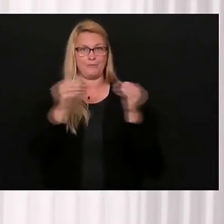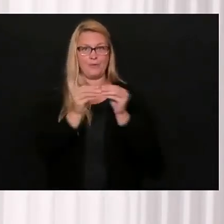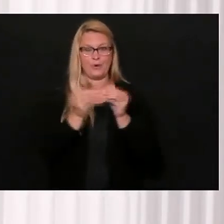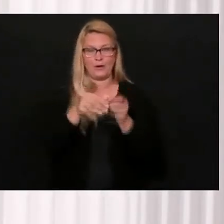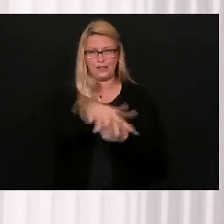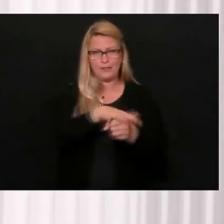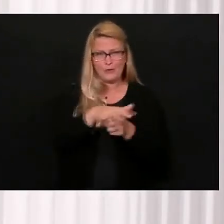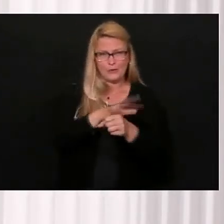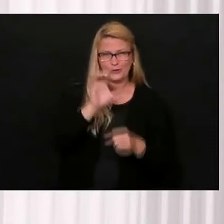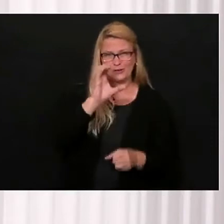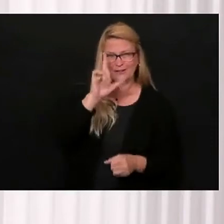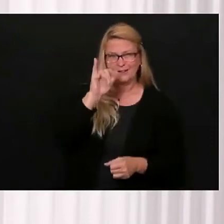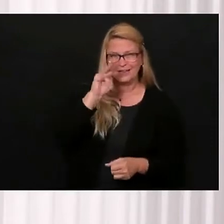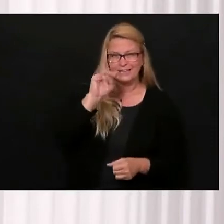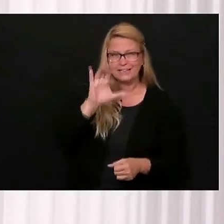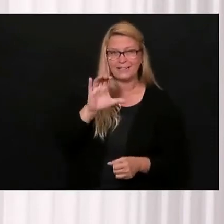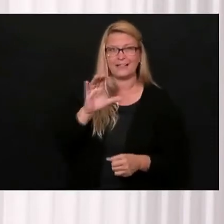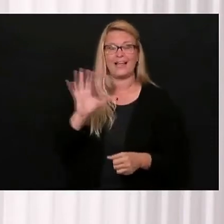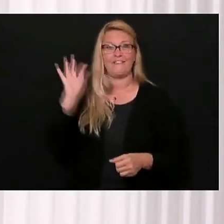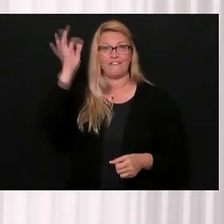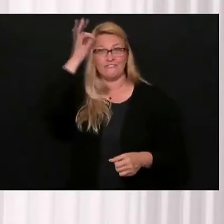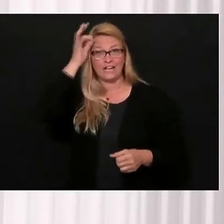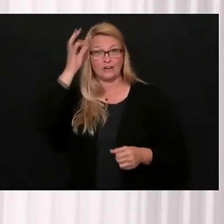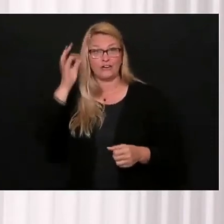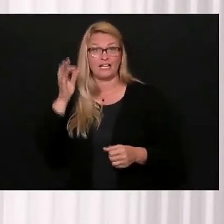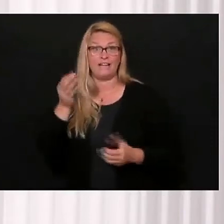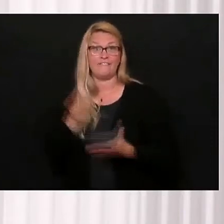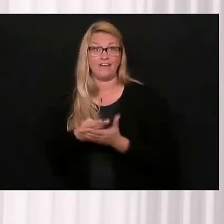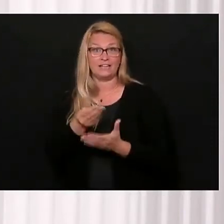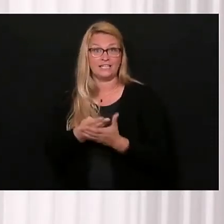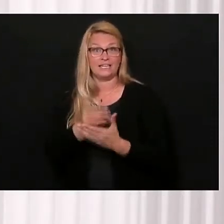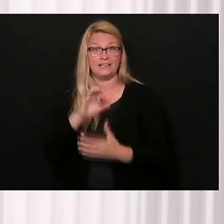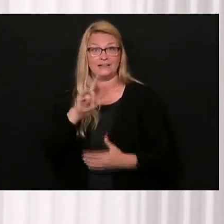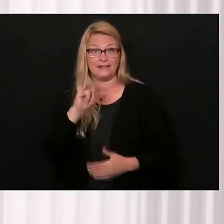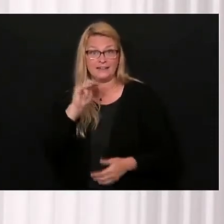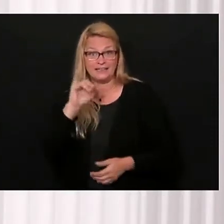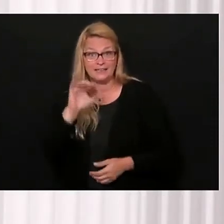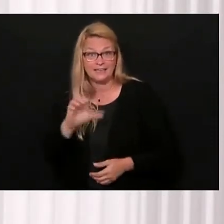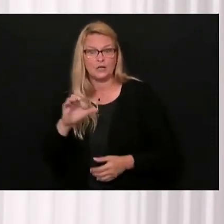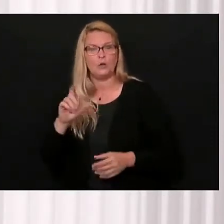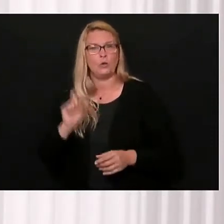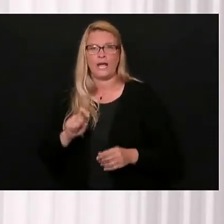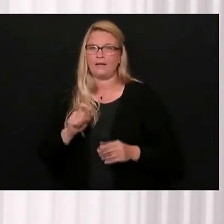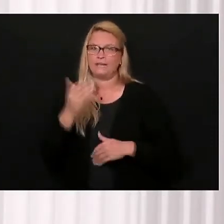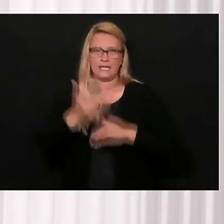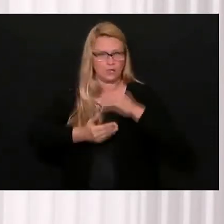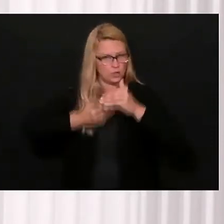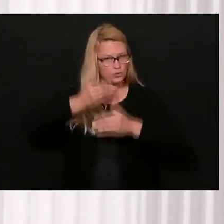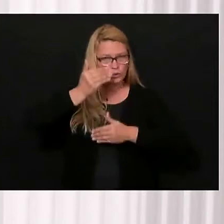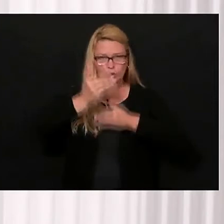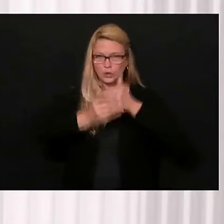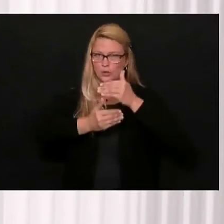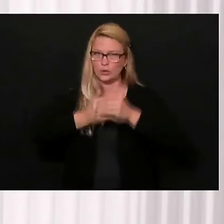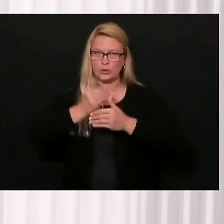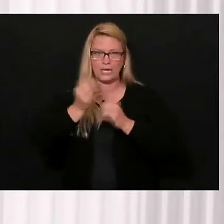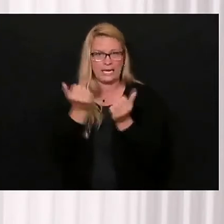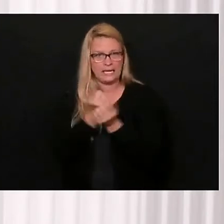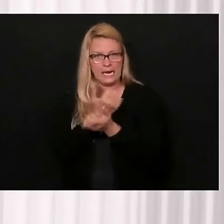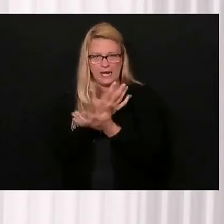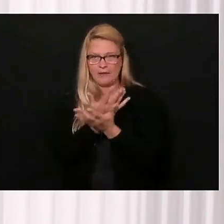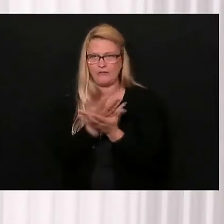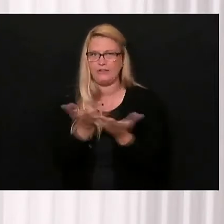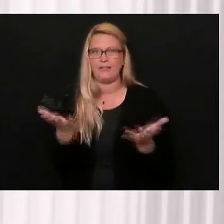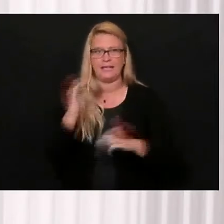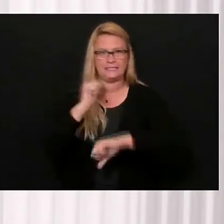clinics as well as federally funded healthcare clinics, and we've got to get to that steady state embedded within